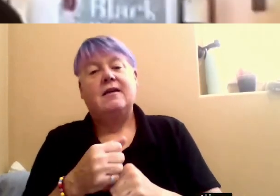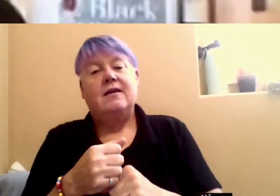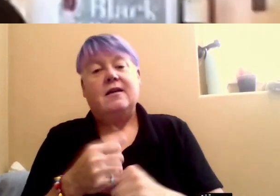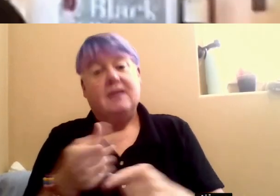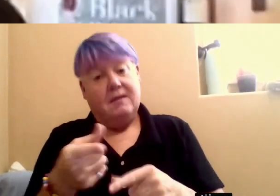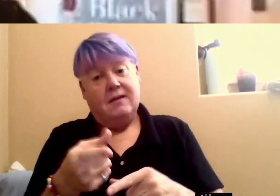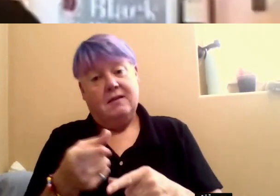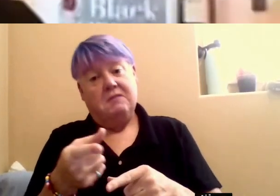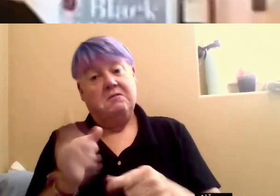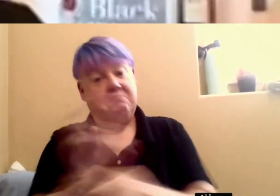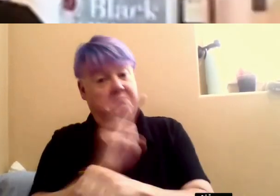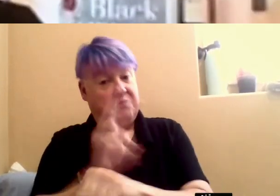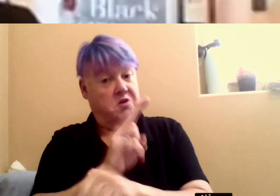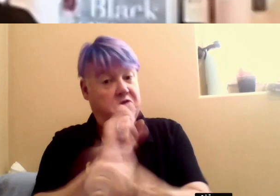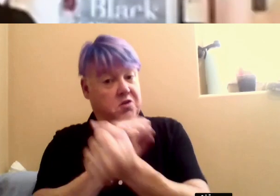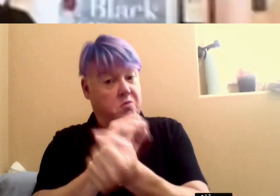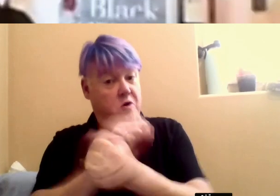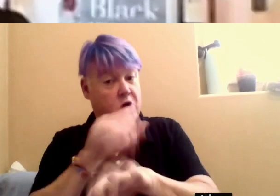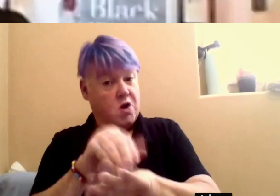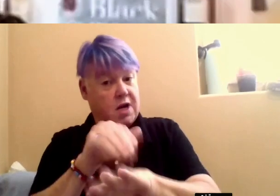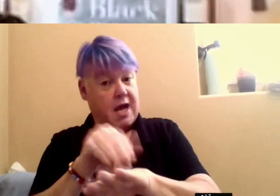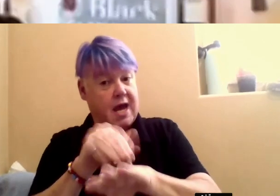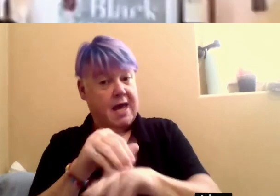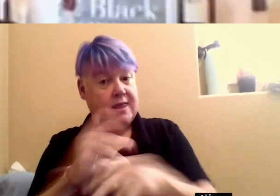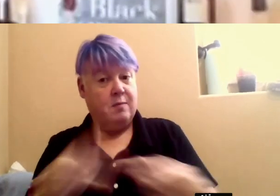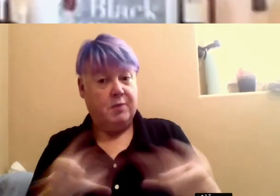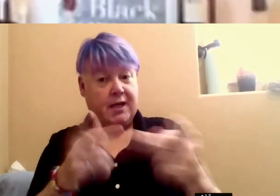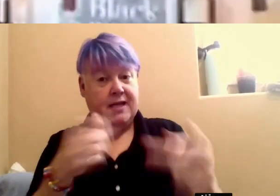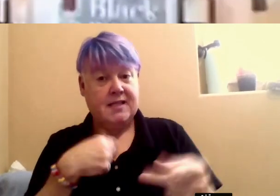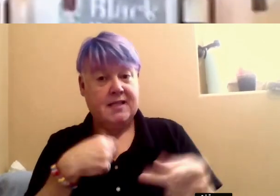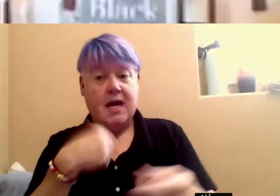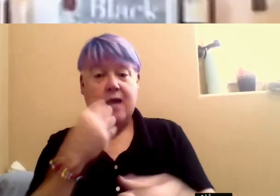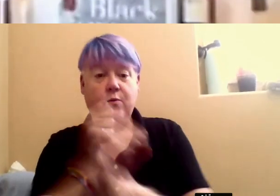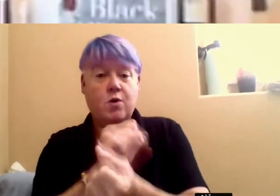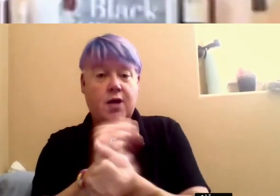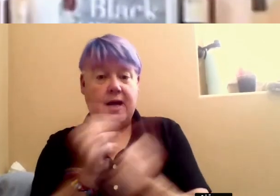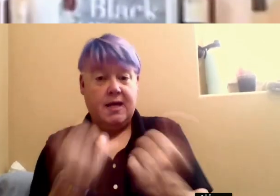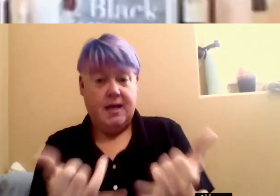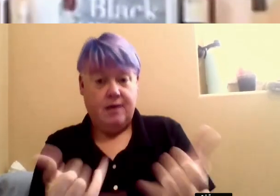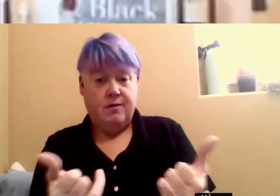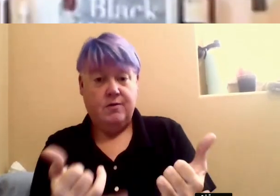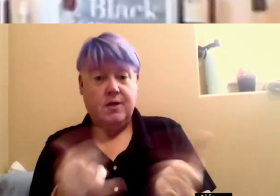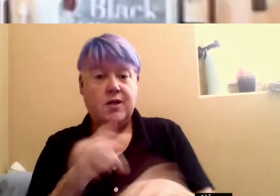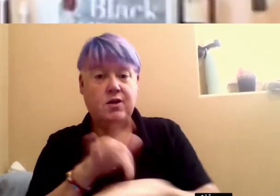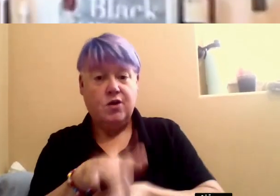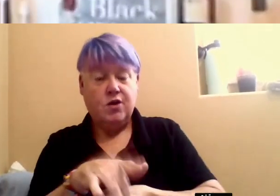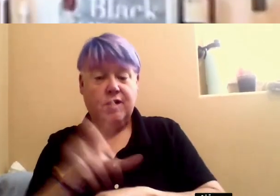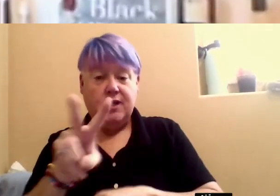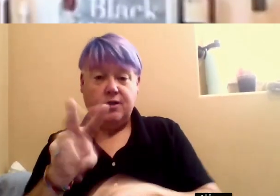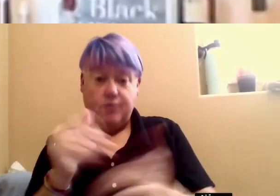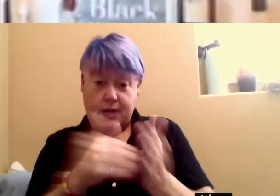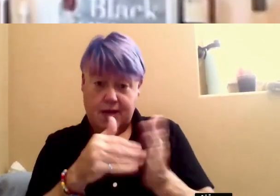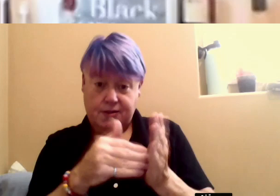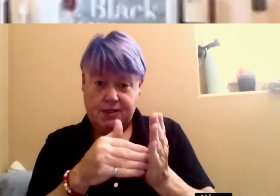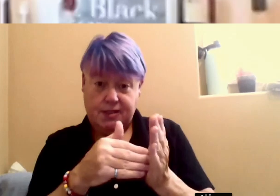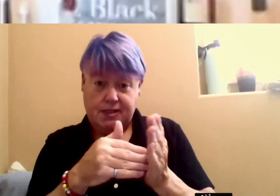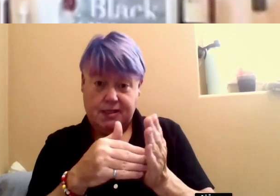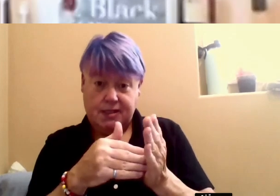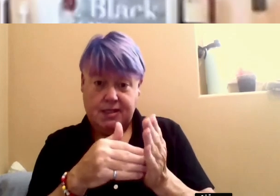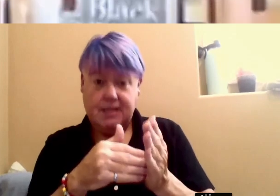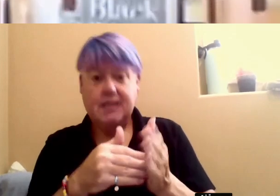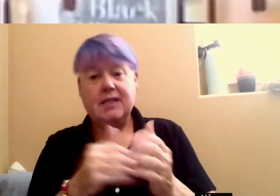the Manitoba First Nations Education Resource Center. In the early 2000s and in the